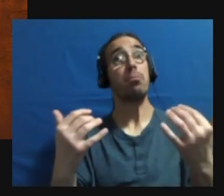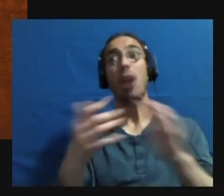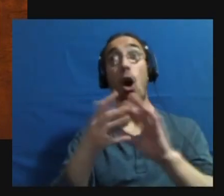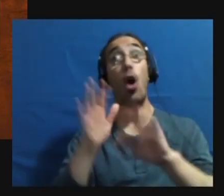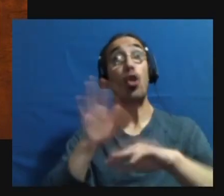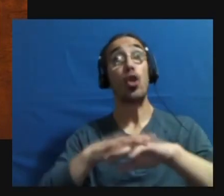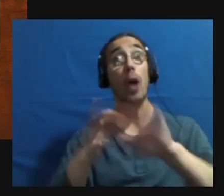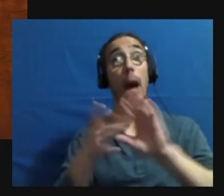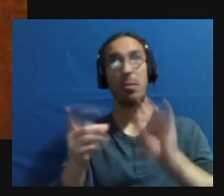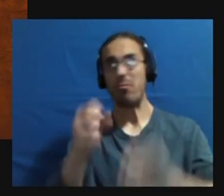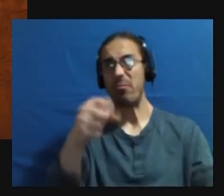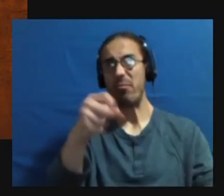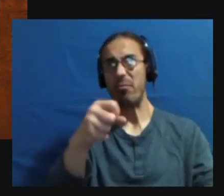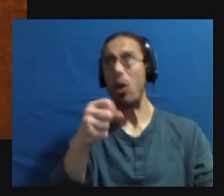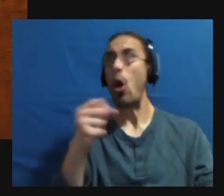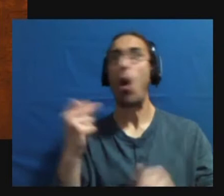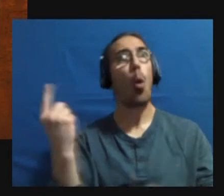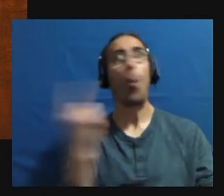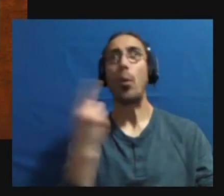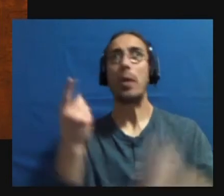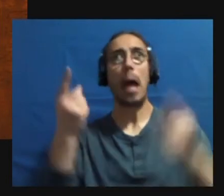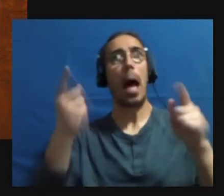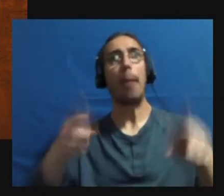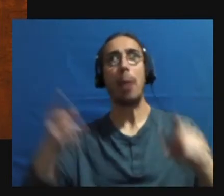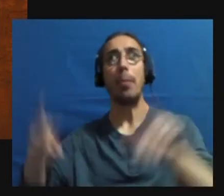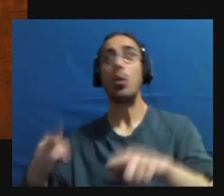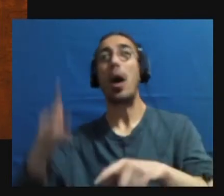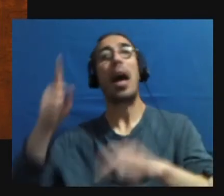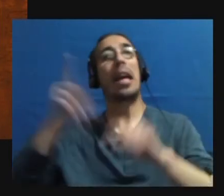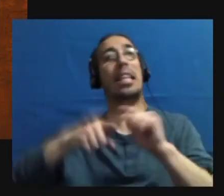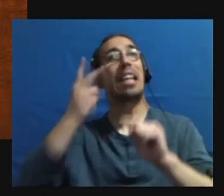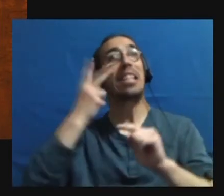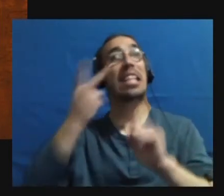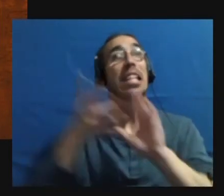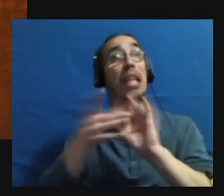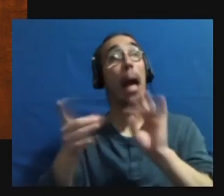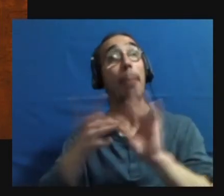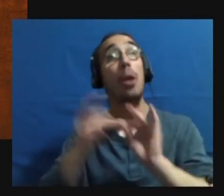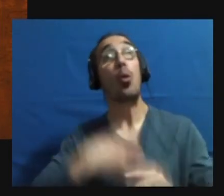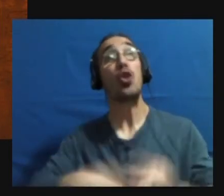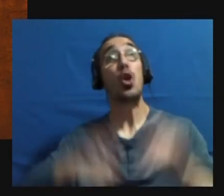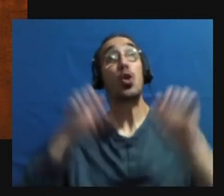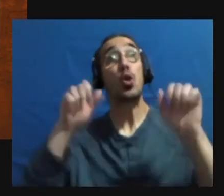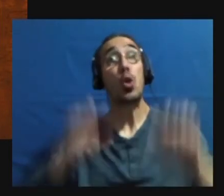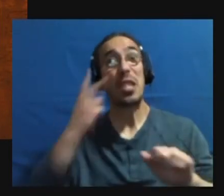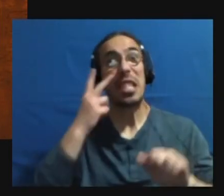this does happen to us. I can't see the comments. I wish I could. But I